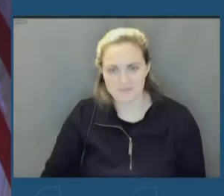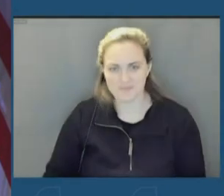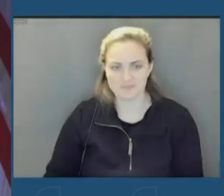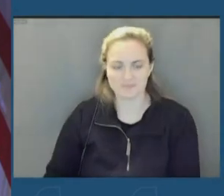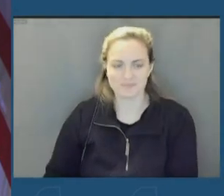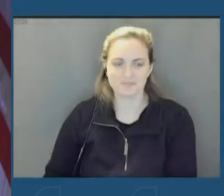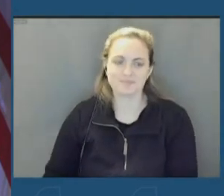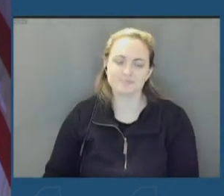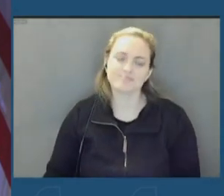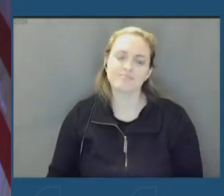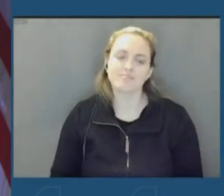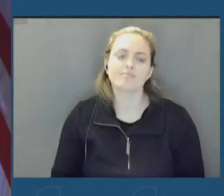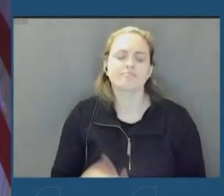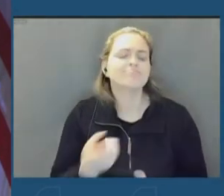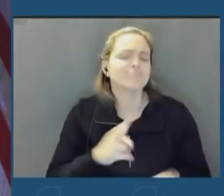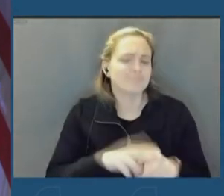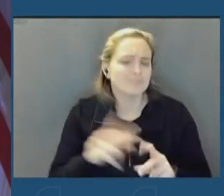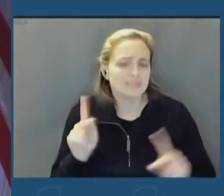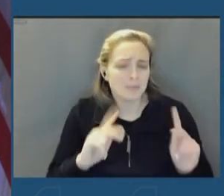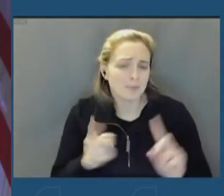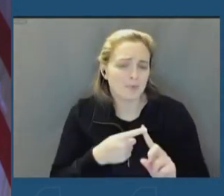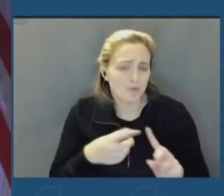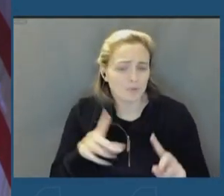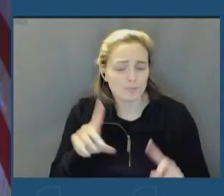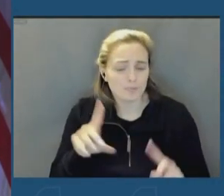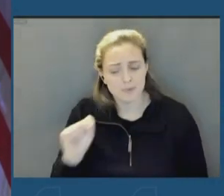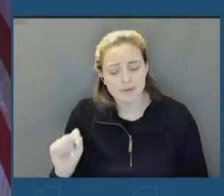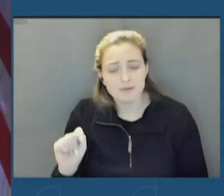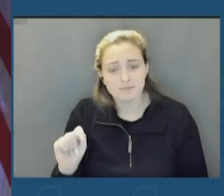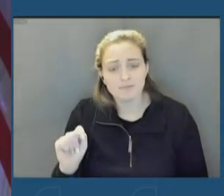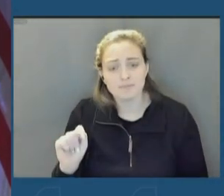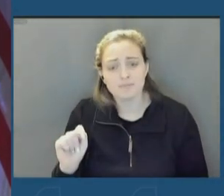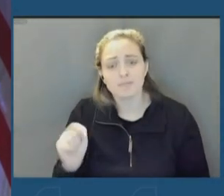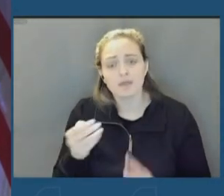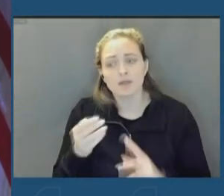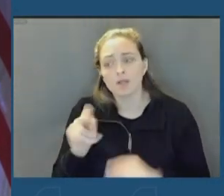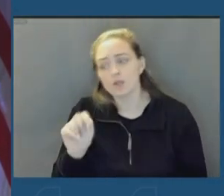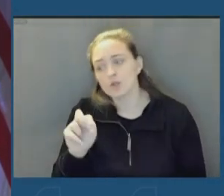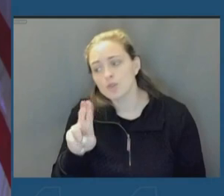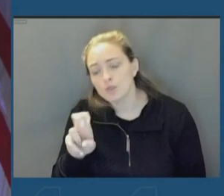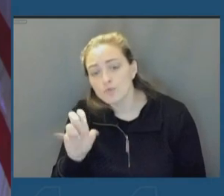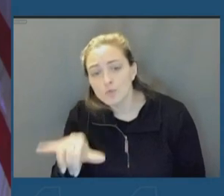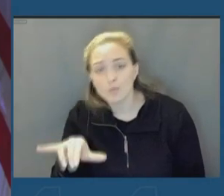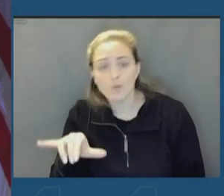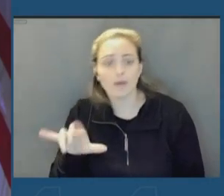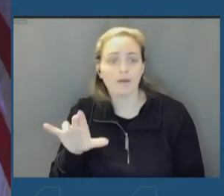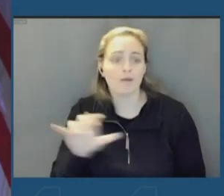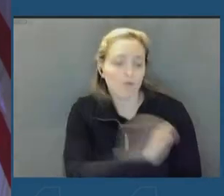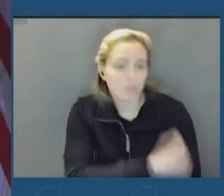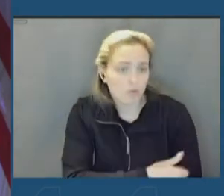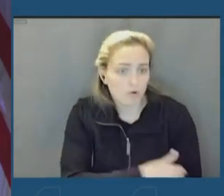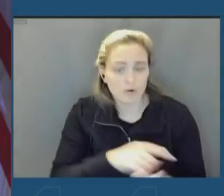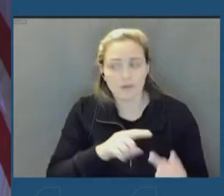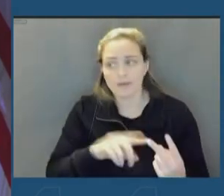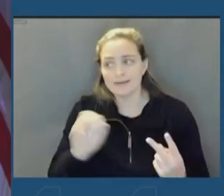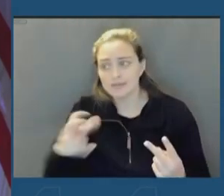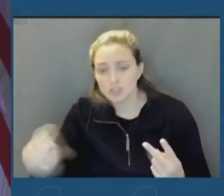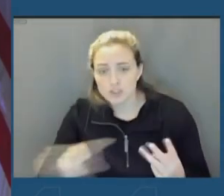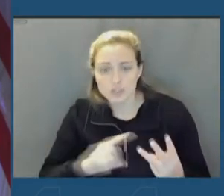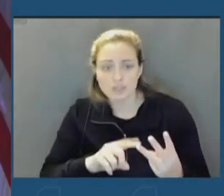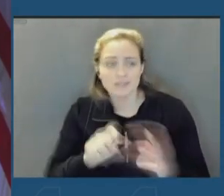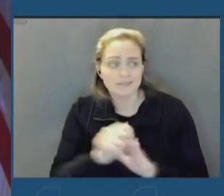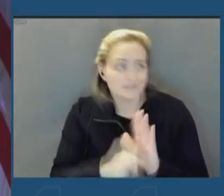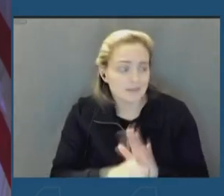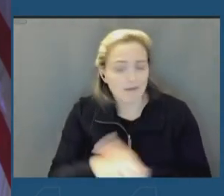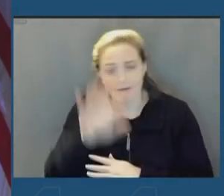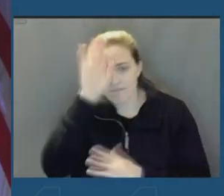And of course, the individuals from the Department of Transportation, the Thruway Authority, the New York State Dishes, Office of Emergency Management, State Fire, for all